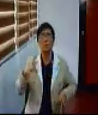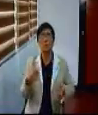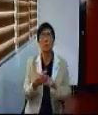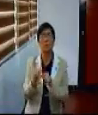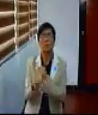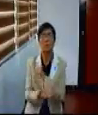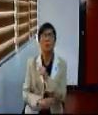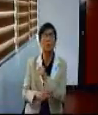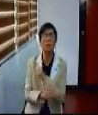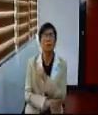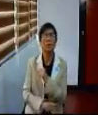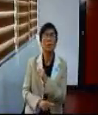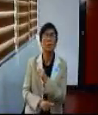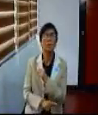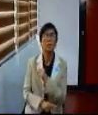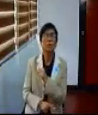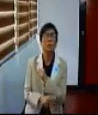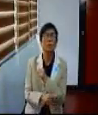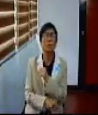entity, if there is no